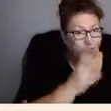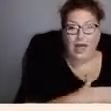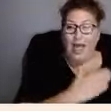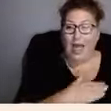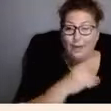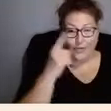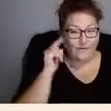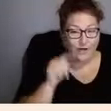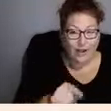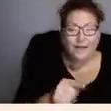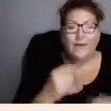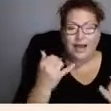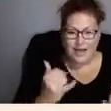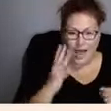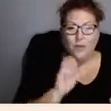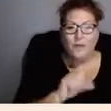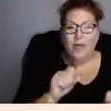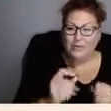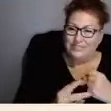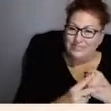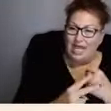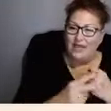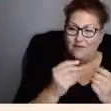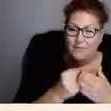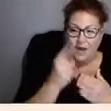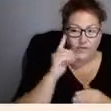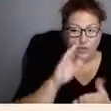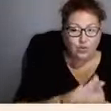He'll now be able to save money for school.